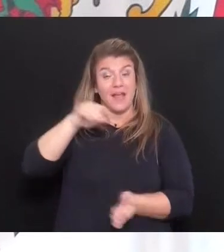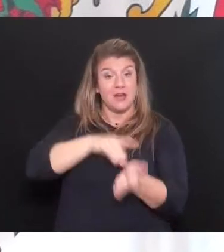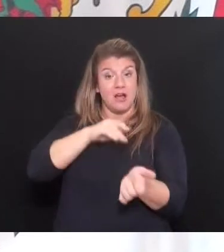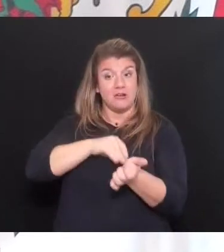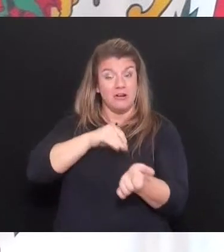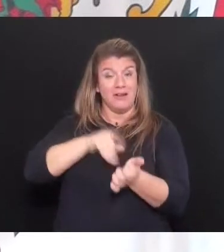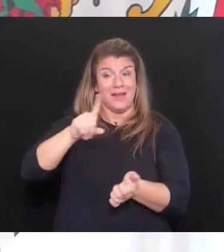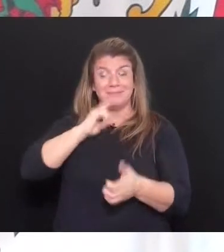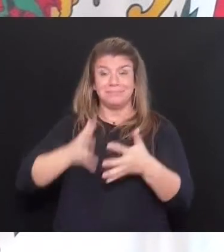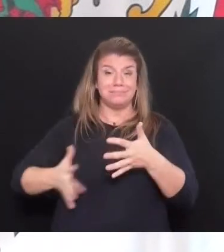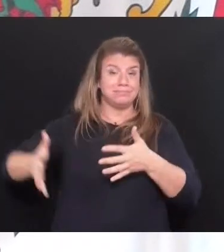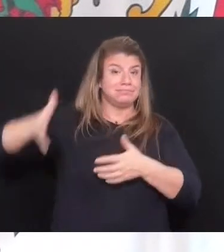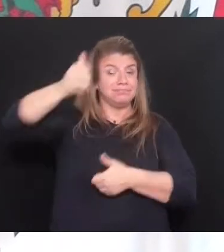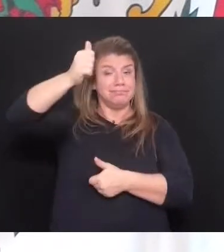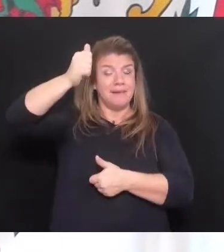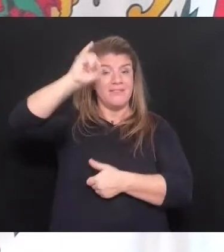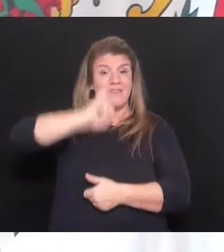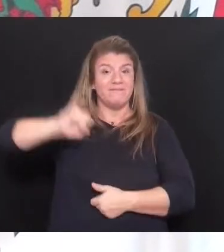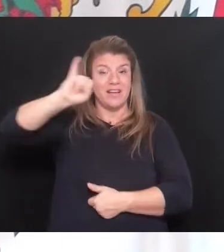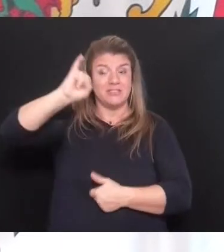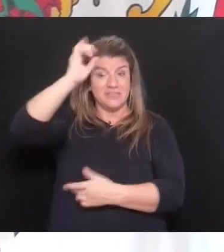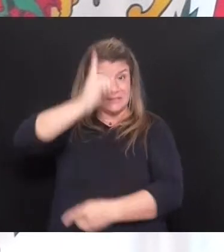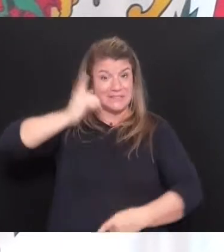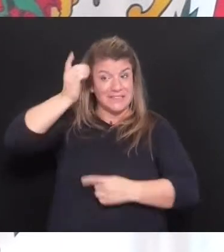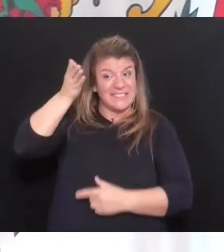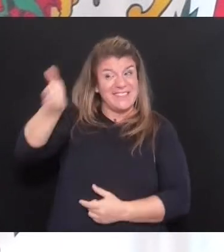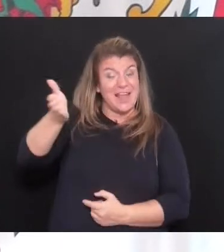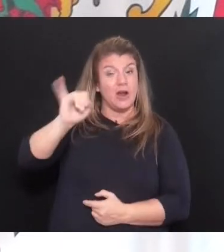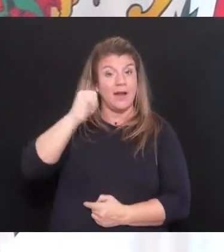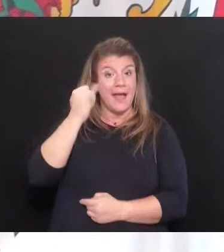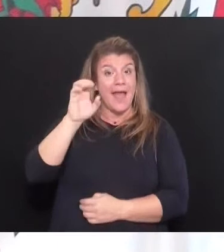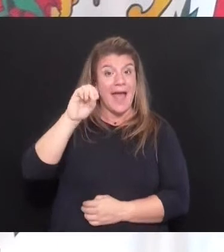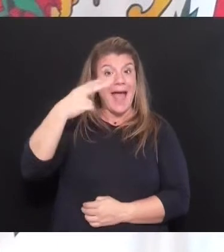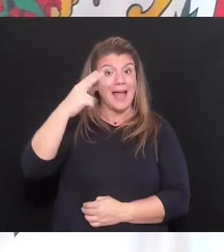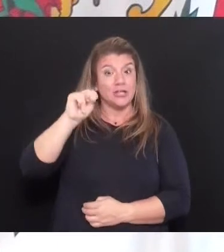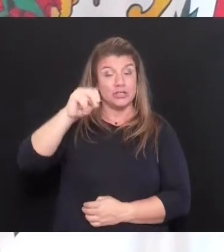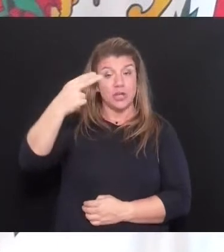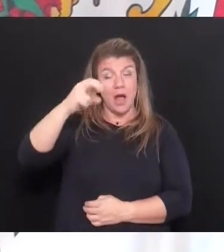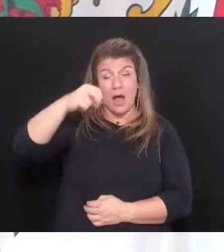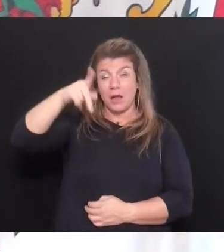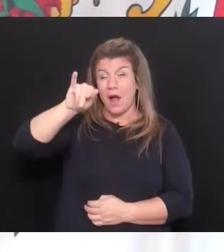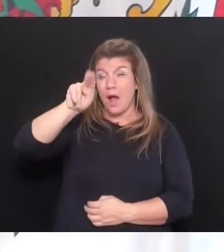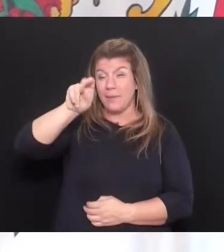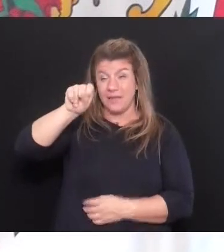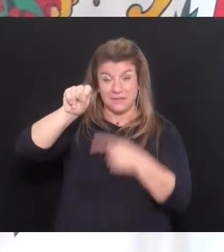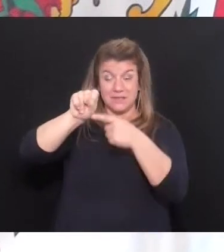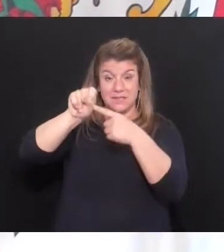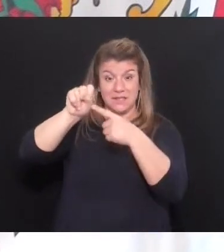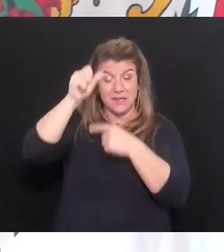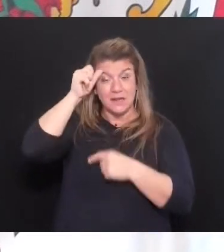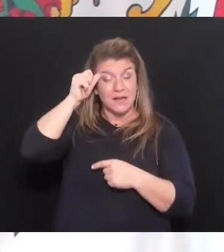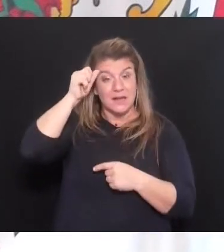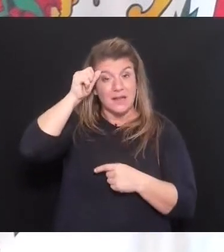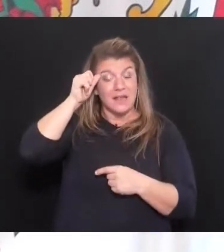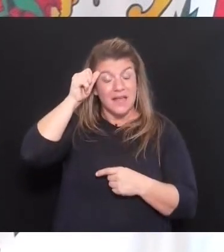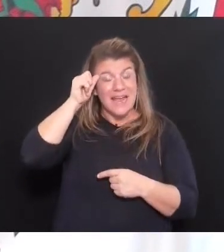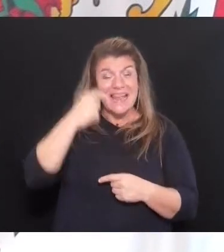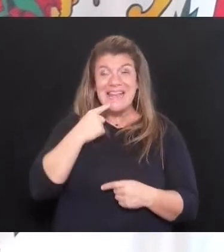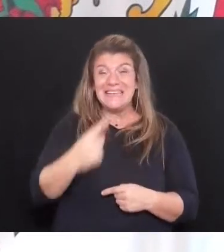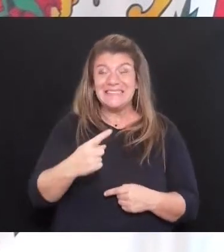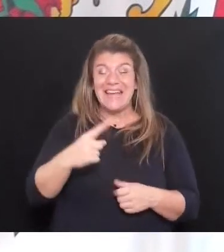all infectious disease at Johns Hopkins, said the number one problem that we